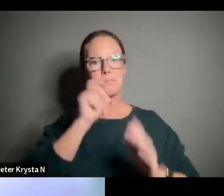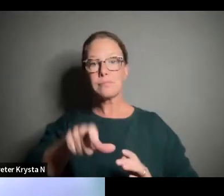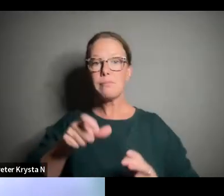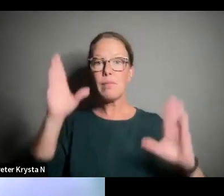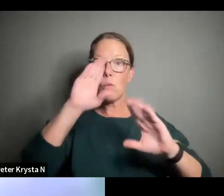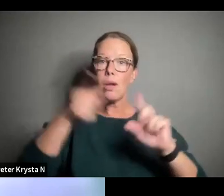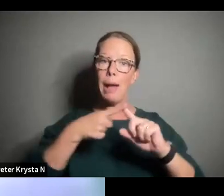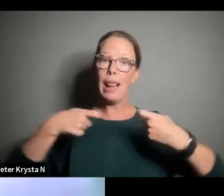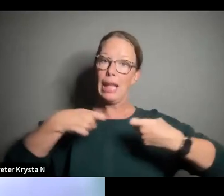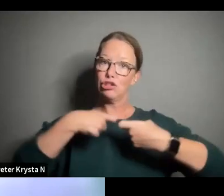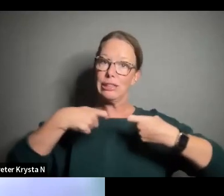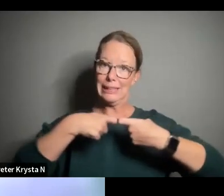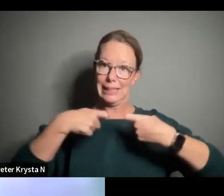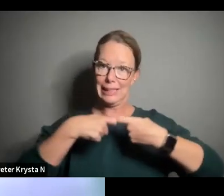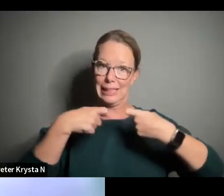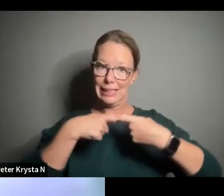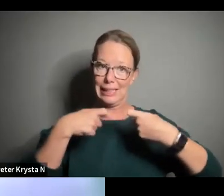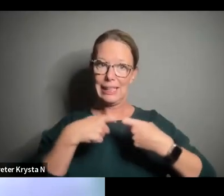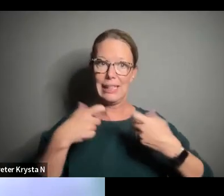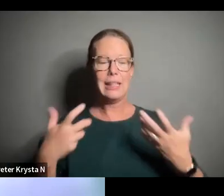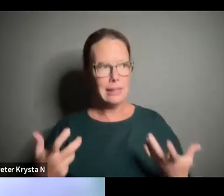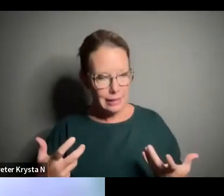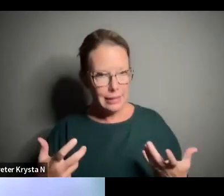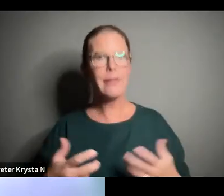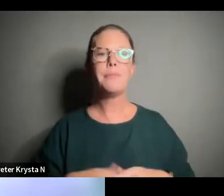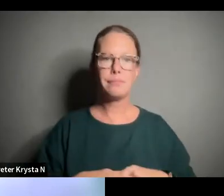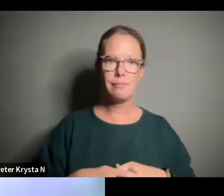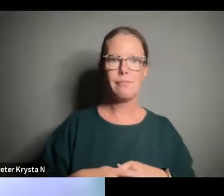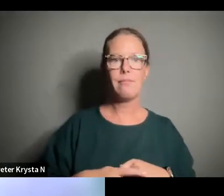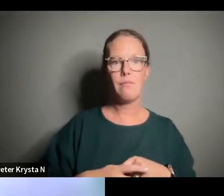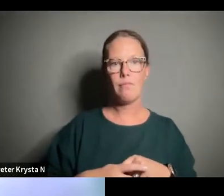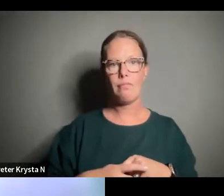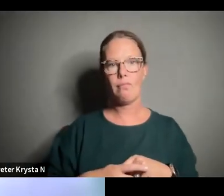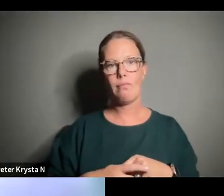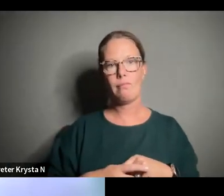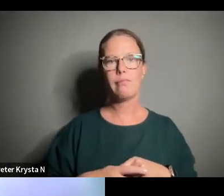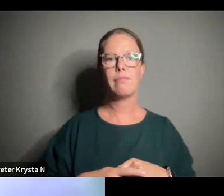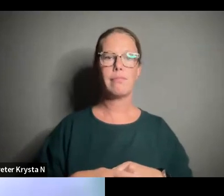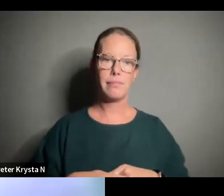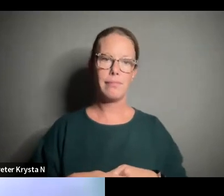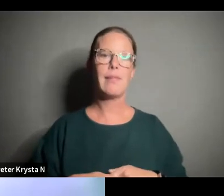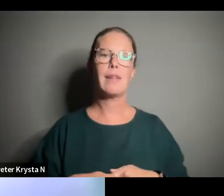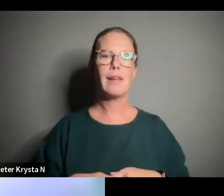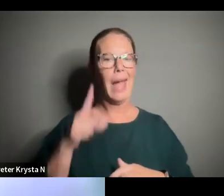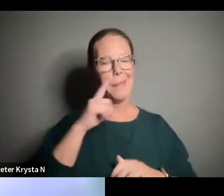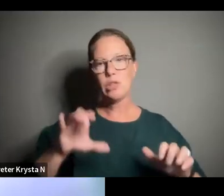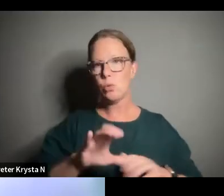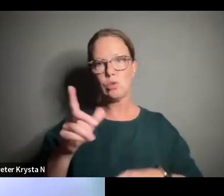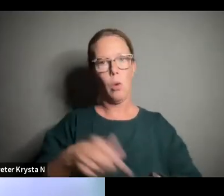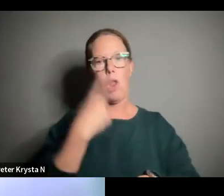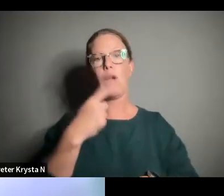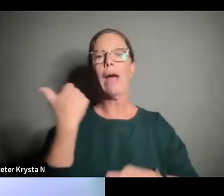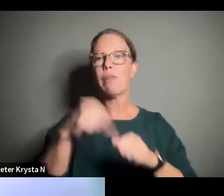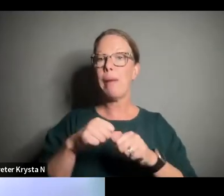electricity. And so we all realize, and this goes back to, obviously I've been doing this for so long. I remember